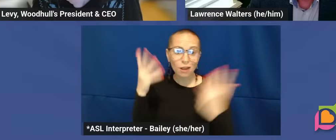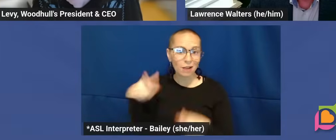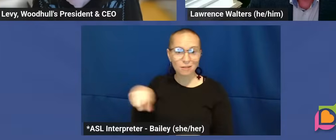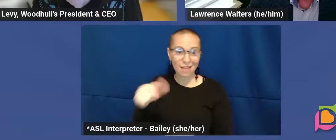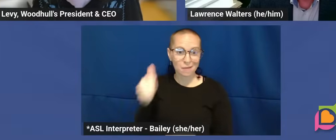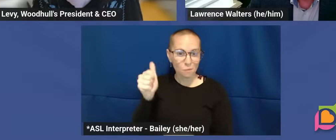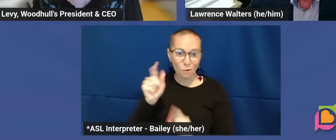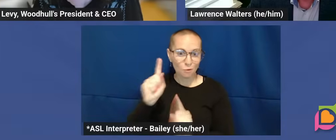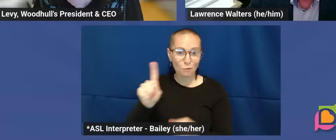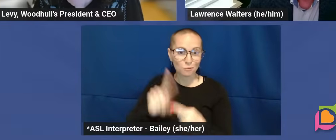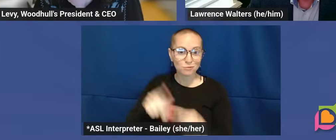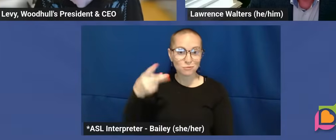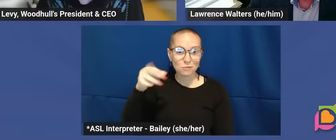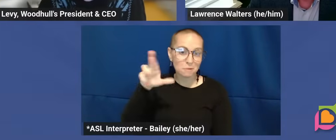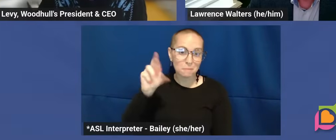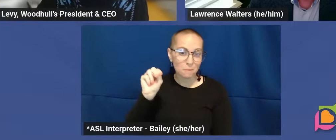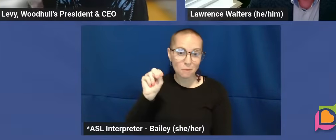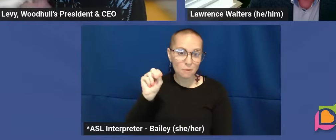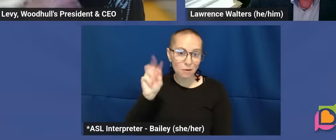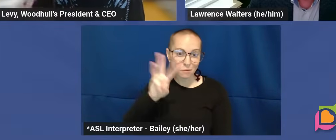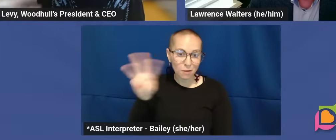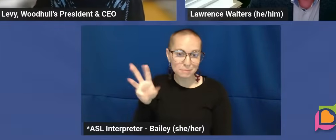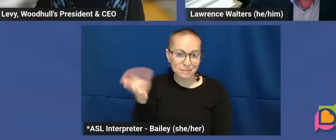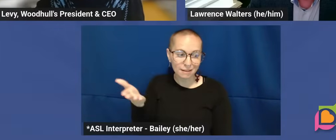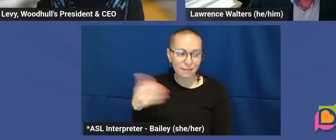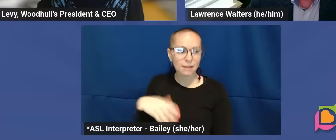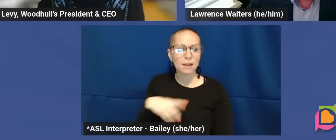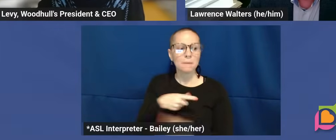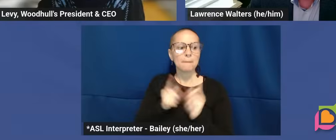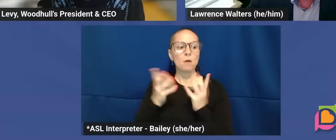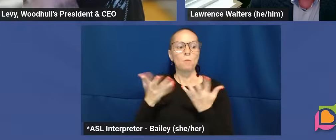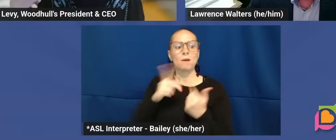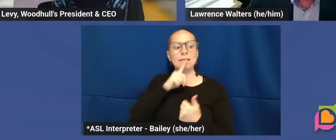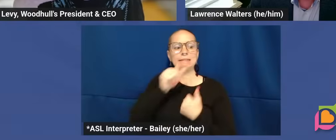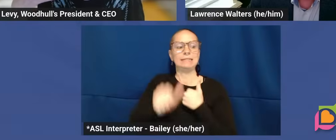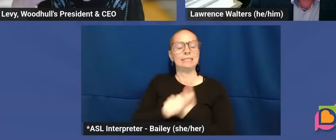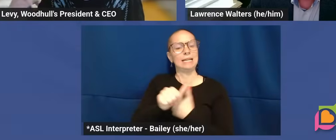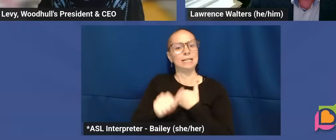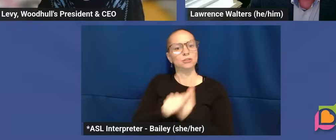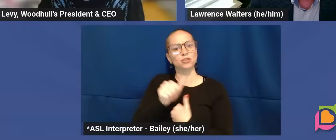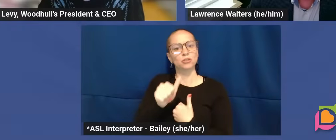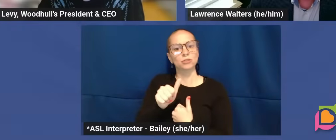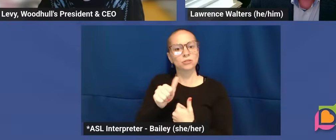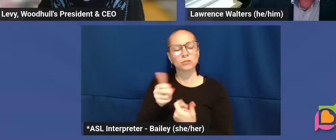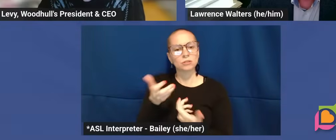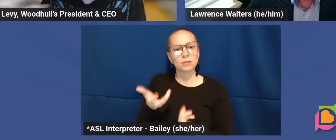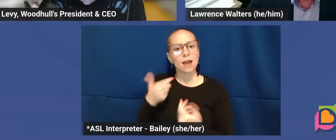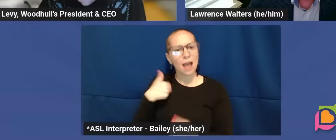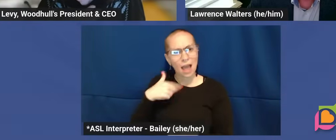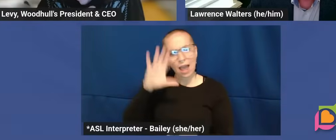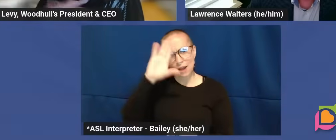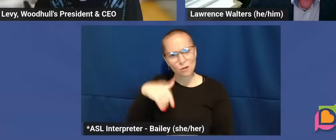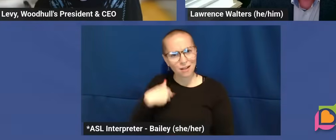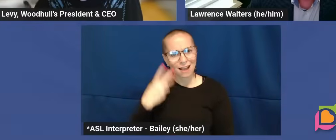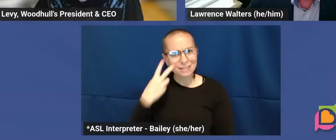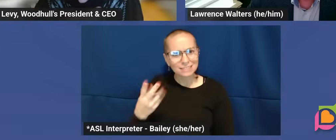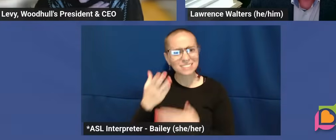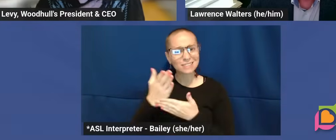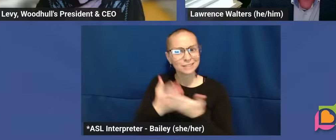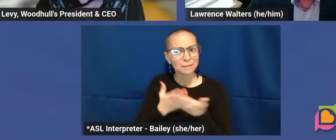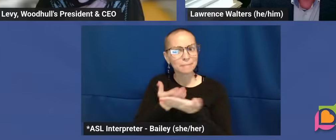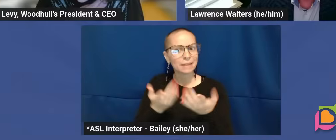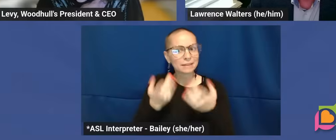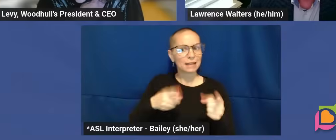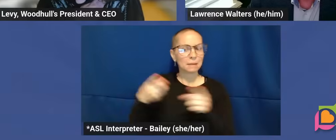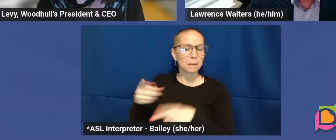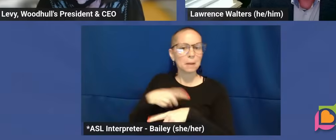go to a porn site, what's the danger here? I know where I see some things going, but I'd